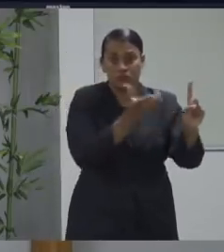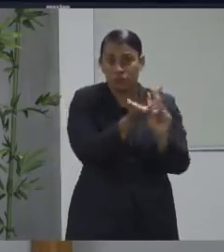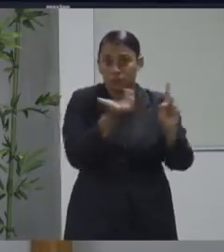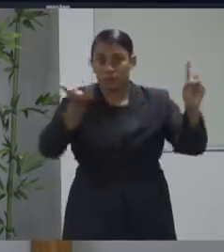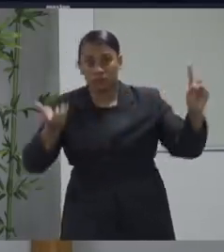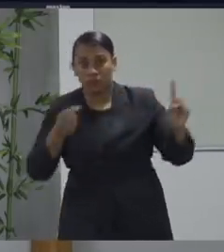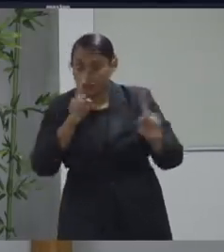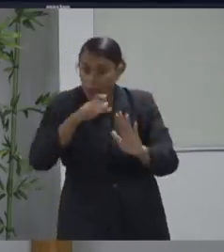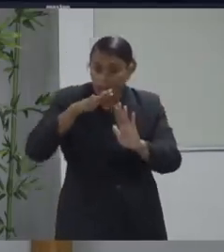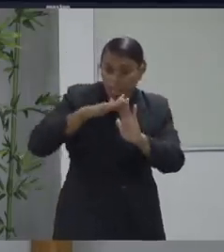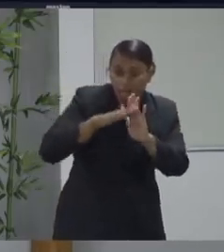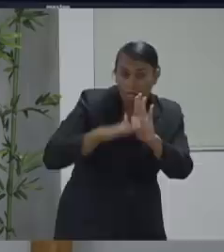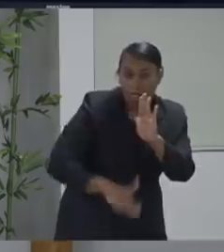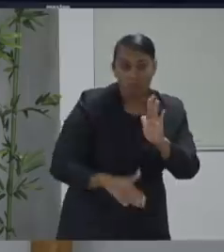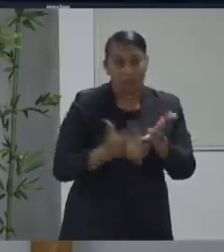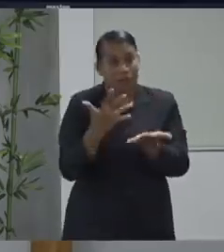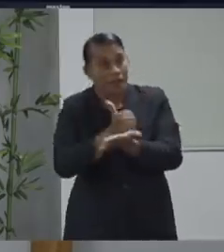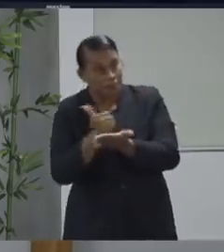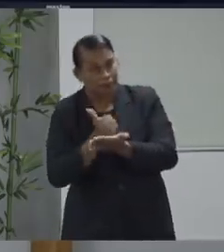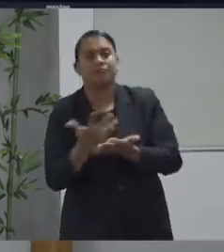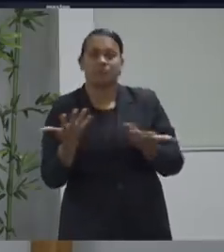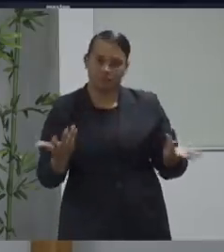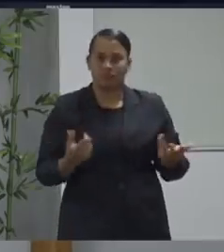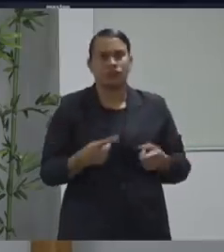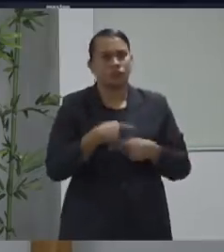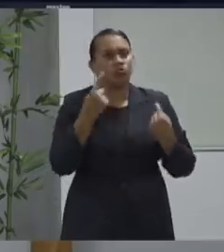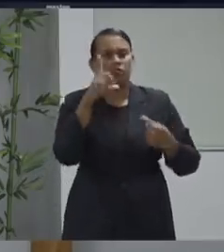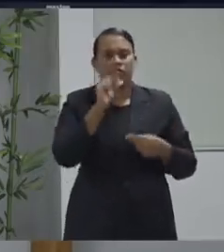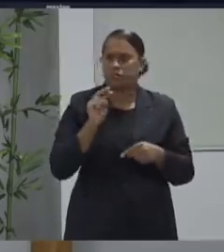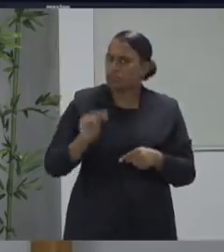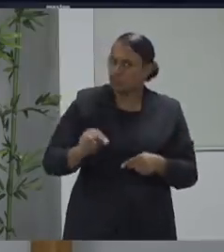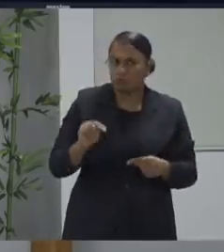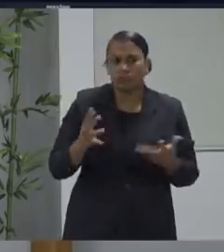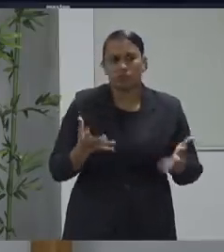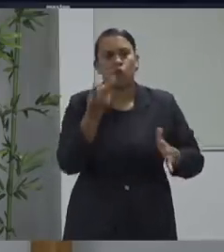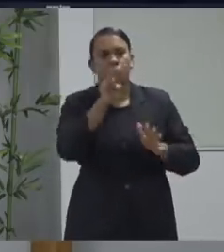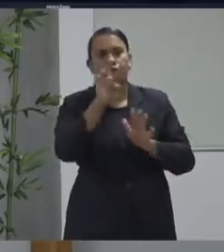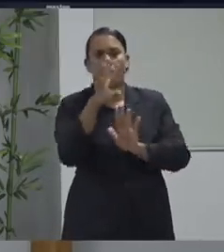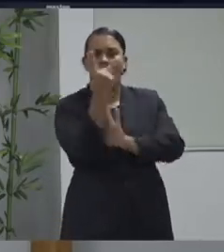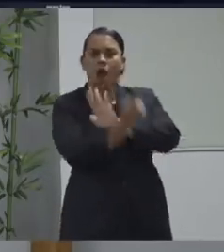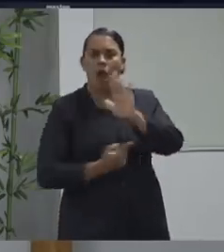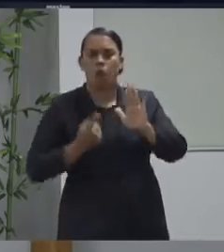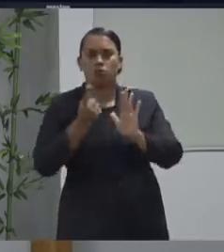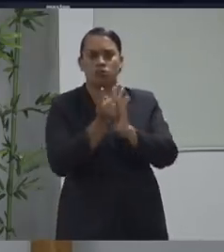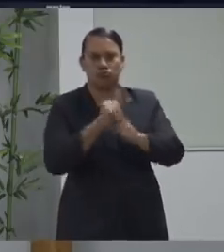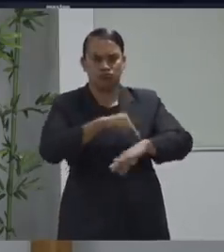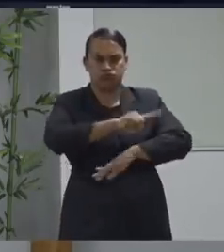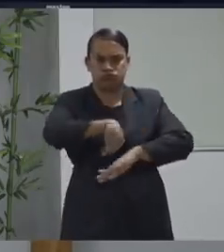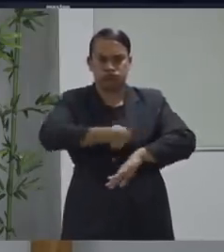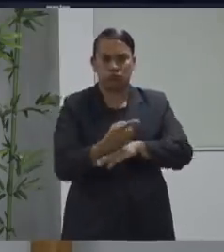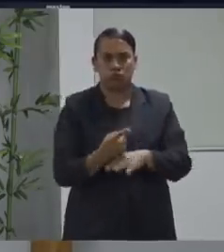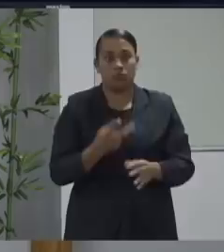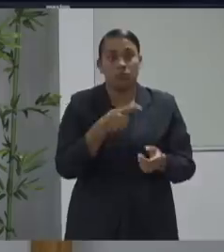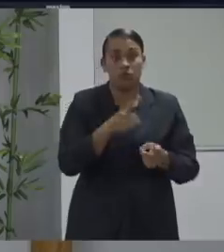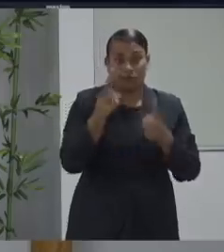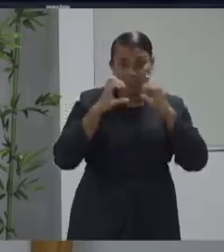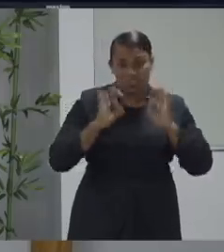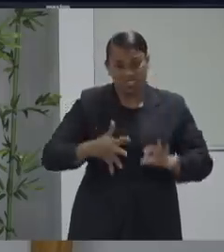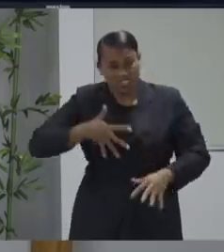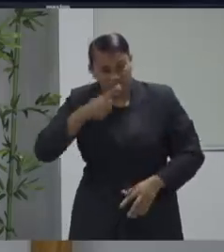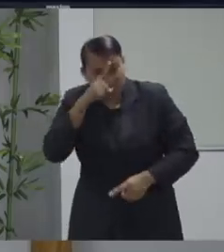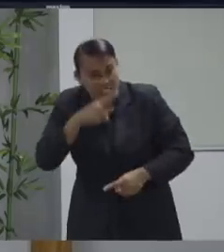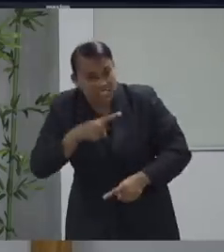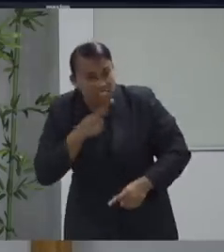down, we will initiate 24-hour curfew. So if you're feeling flu-like symptoms, like visit a